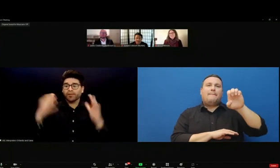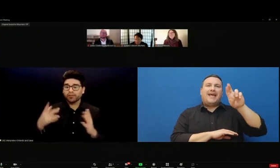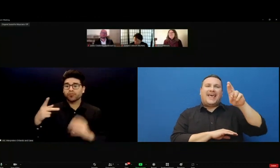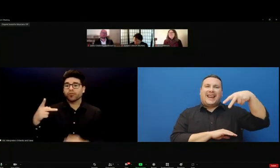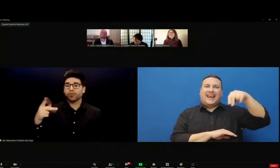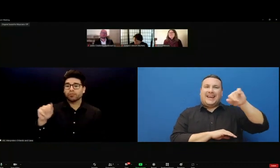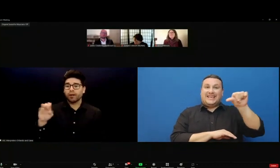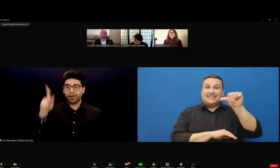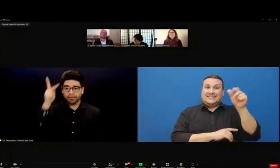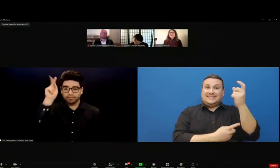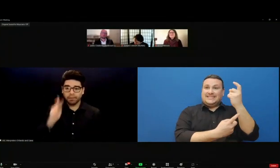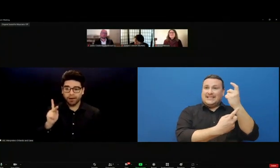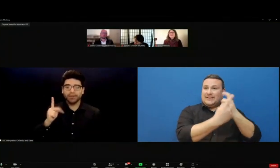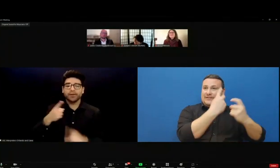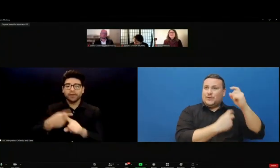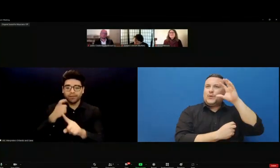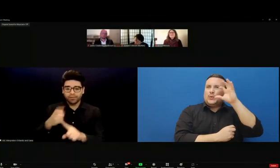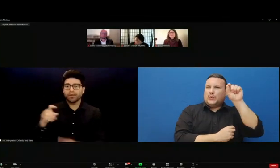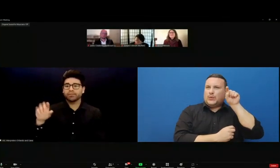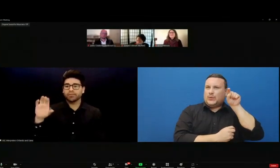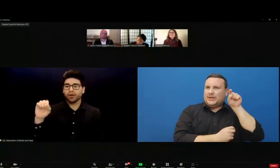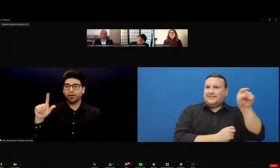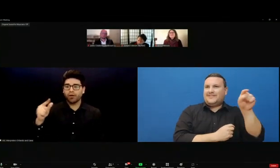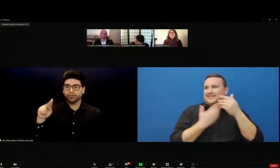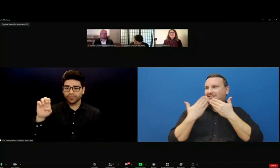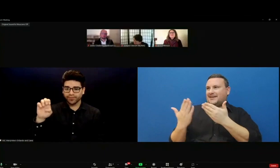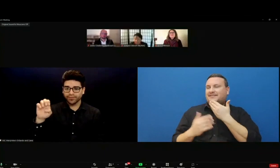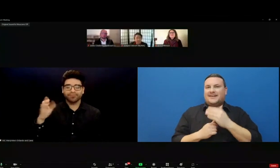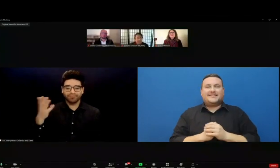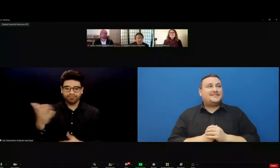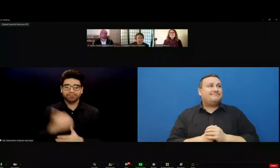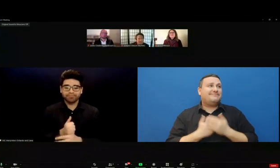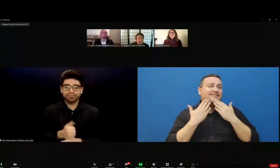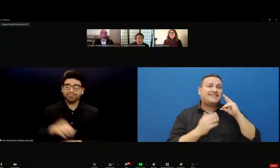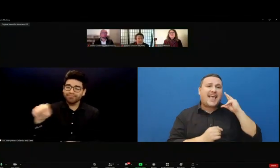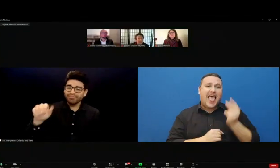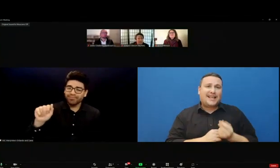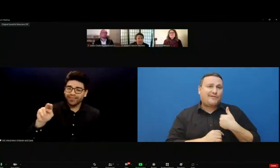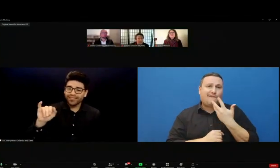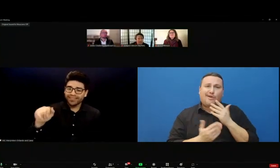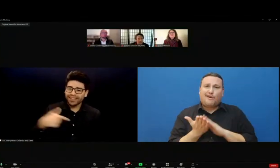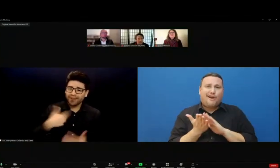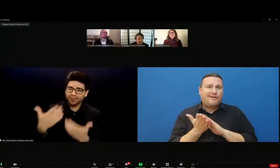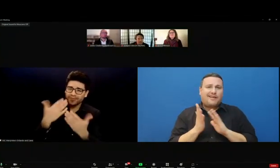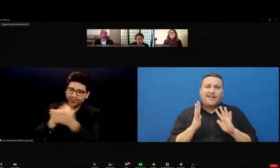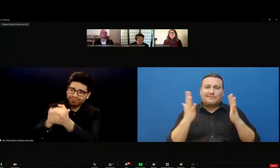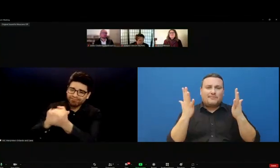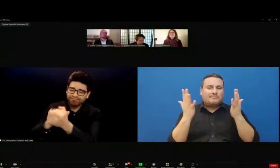University of Cologne, Germany. The floor is yours. Thank you. Anita, I also want to congratulate you on a wonderful